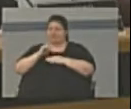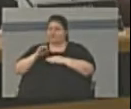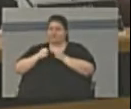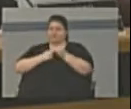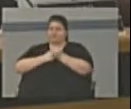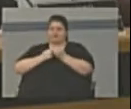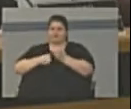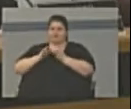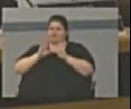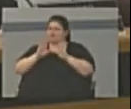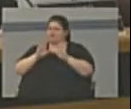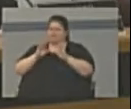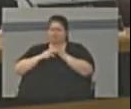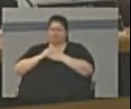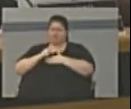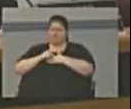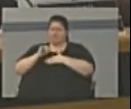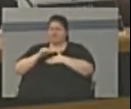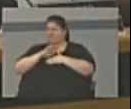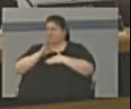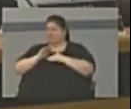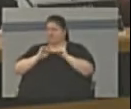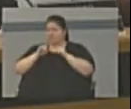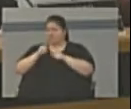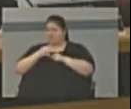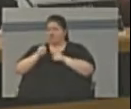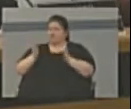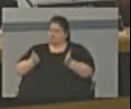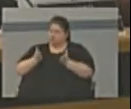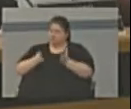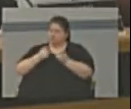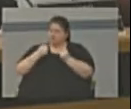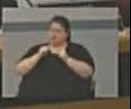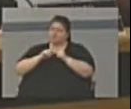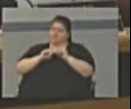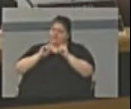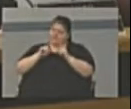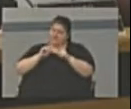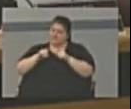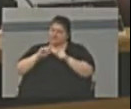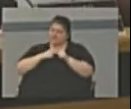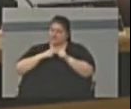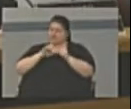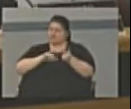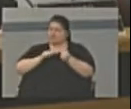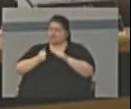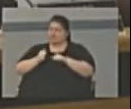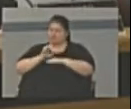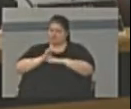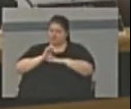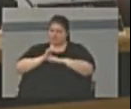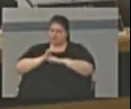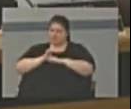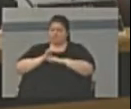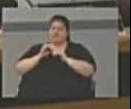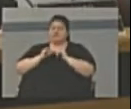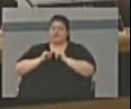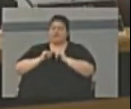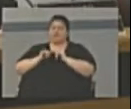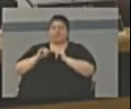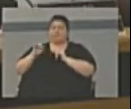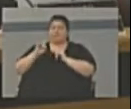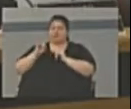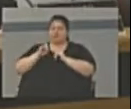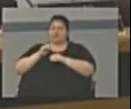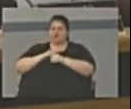great program. If you have never been there, I encourage you to try to attend. The First Baptist Church, as we know, is now located off of